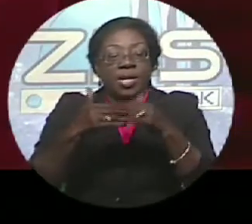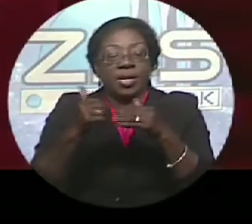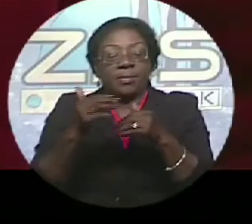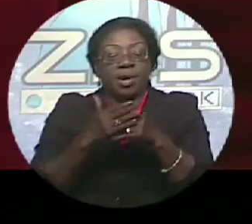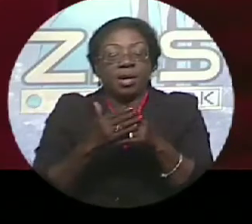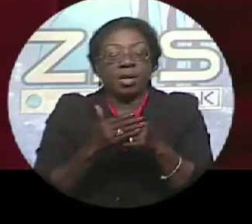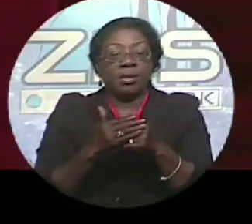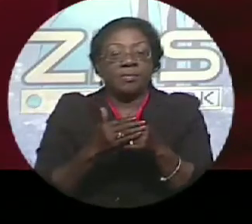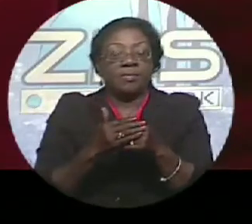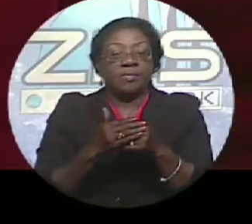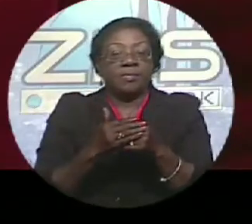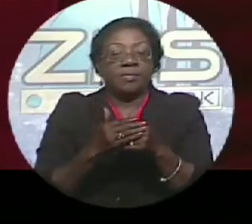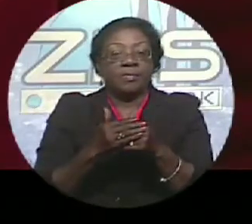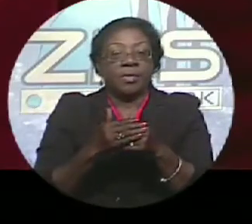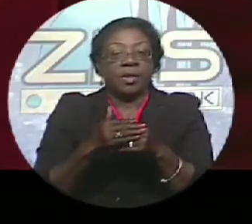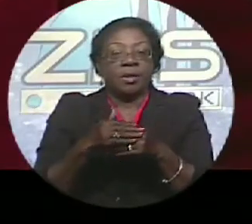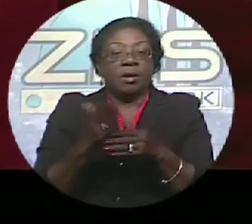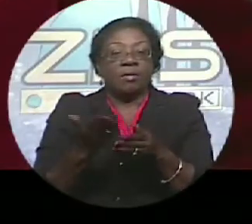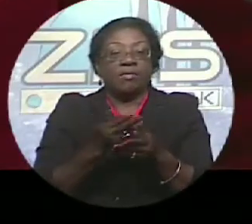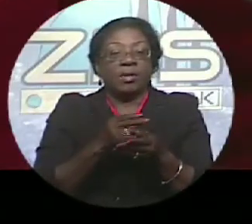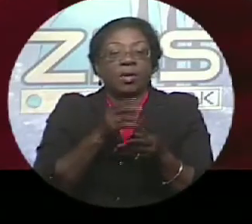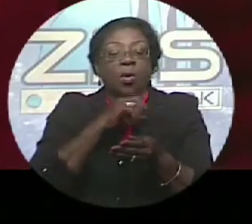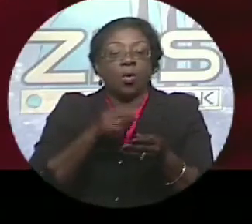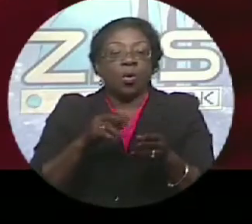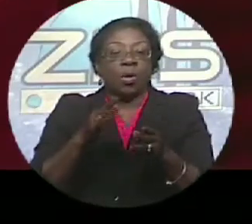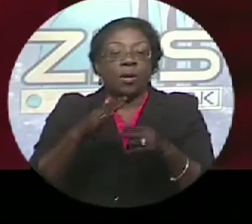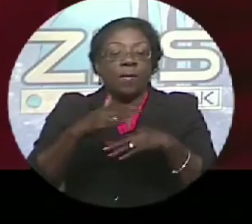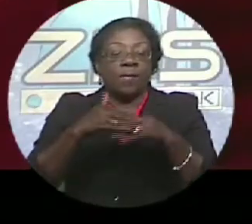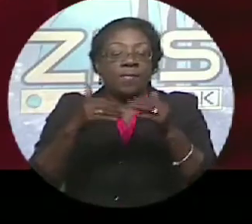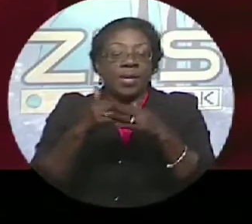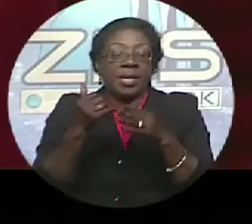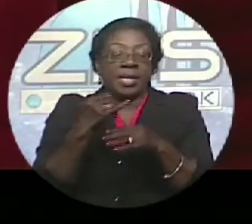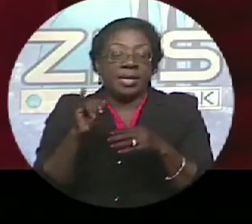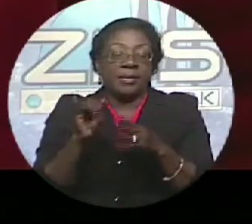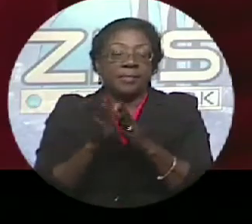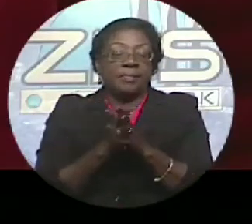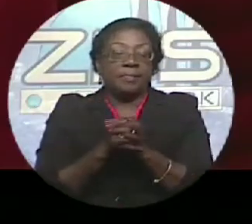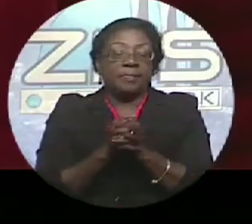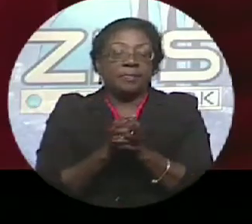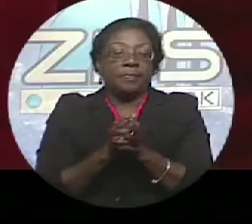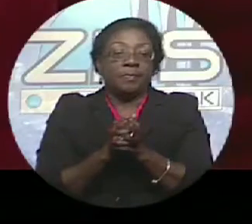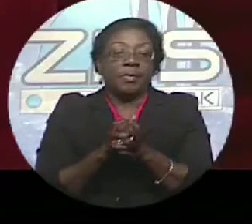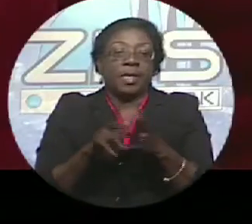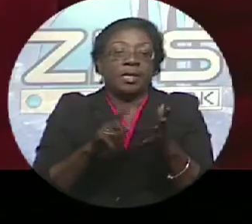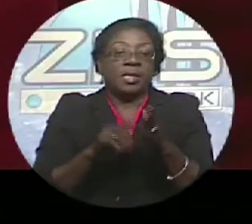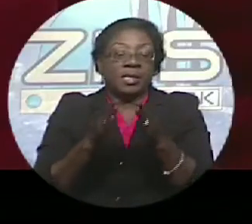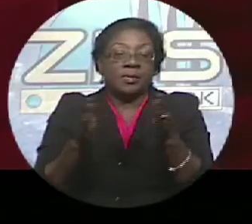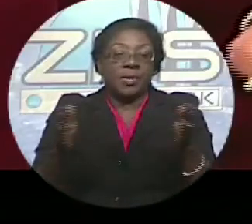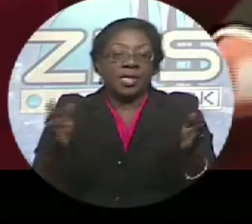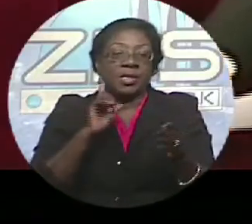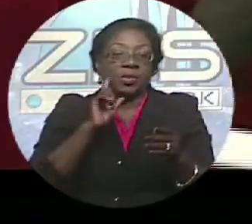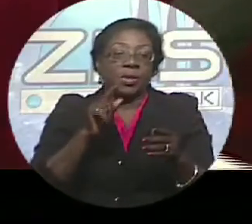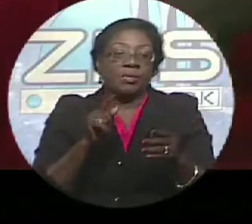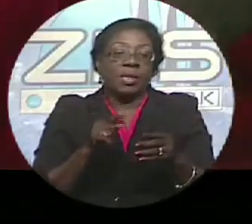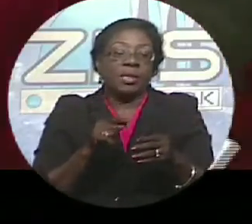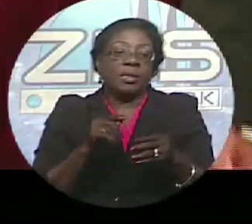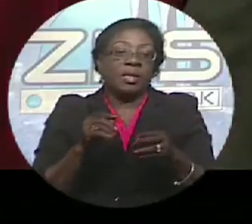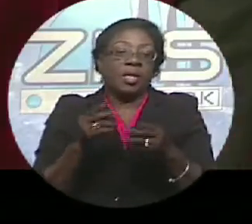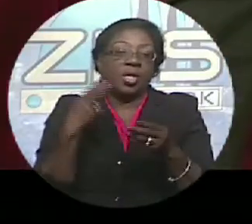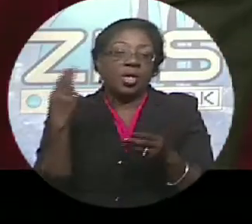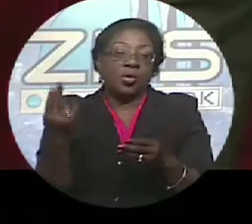the original sections of the old Princess Margaret Hospital. This space will be repurposed